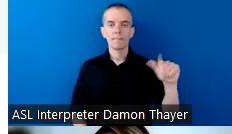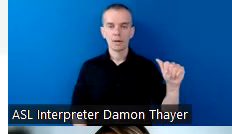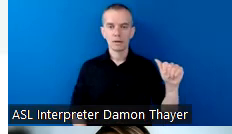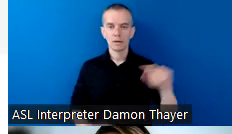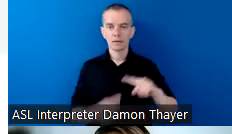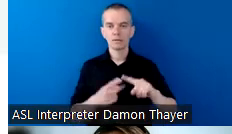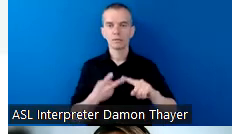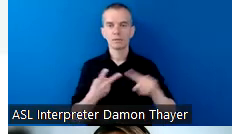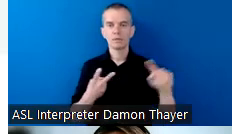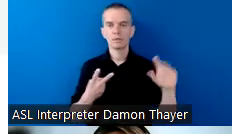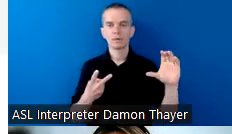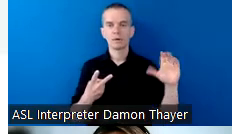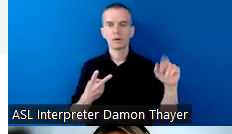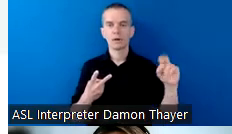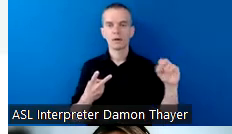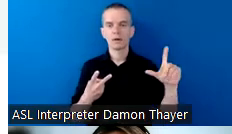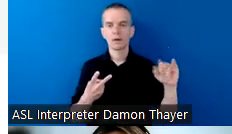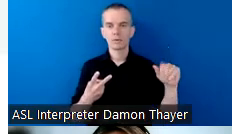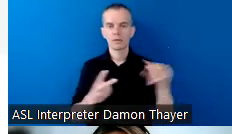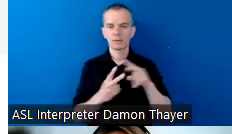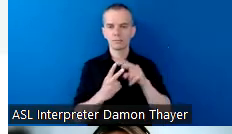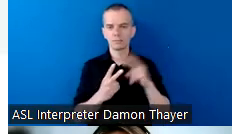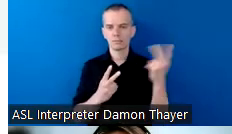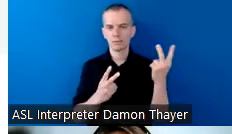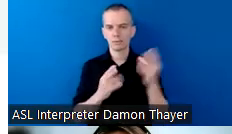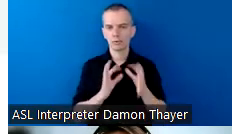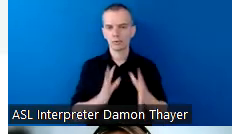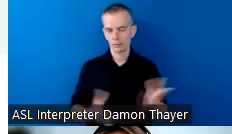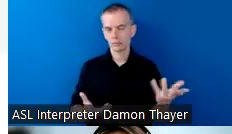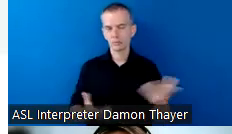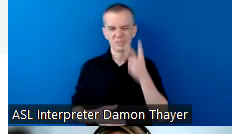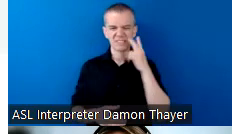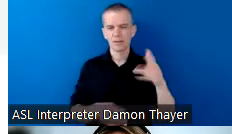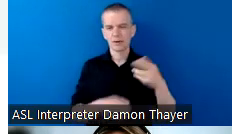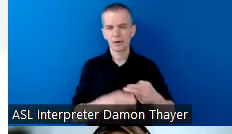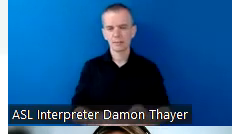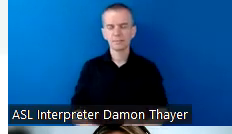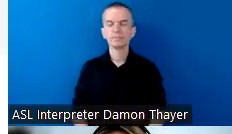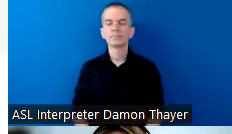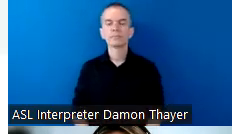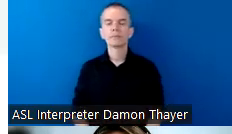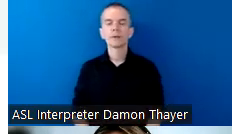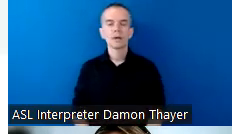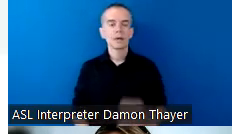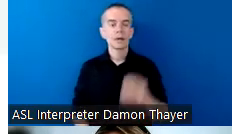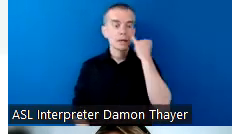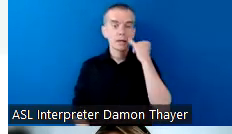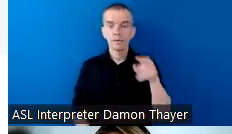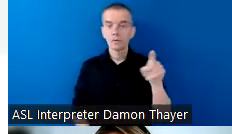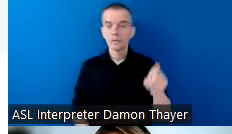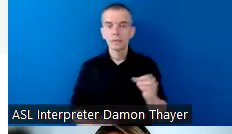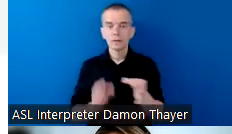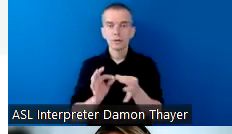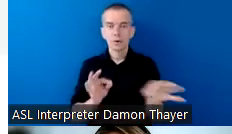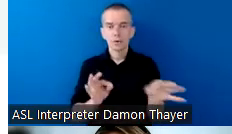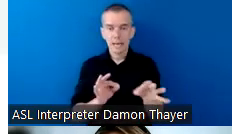you'll be able to see them on the interpretation name list. Now, if you are needing closed